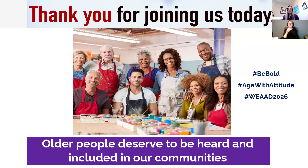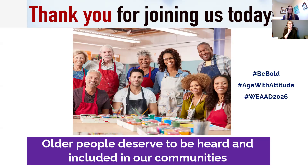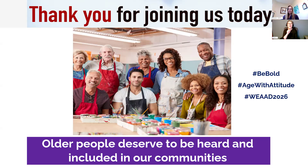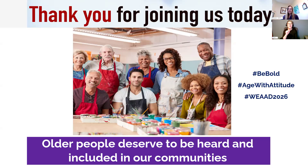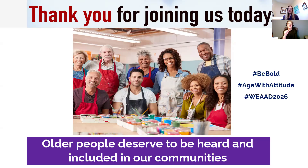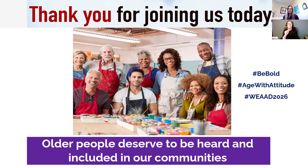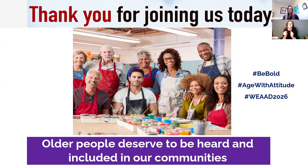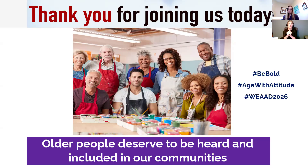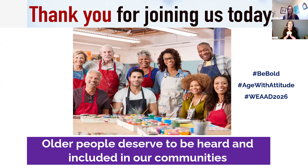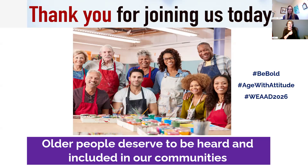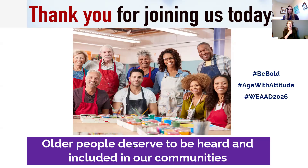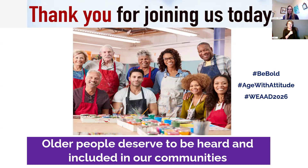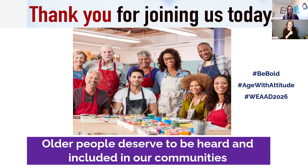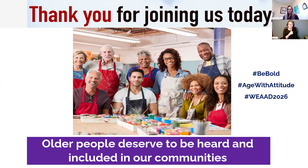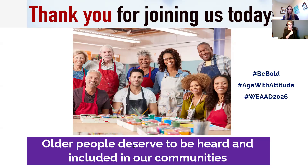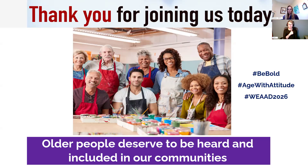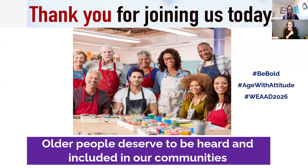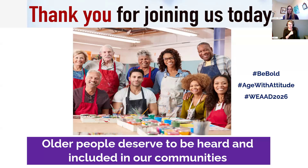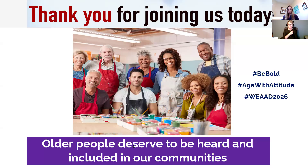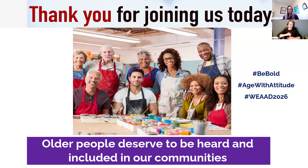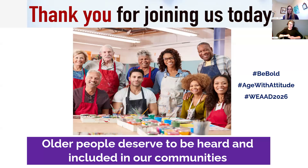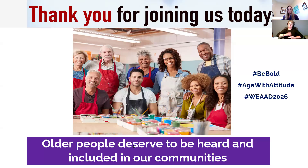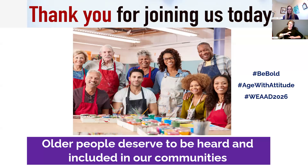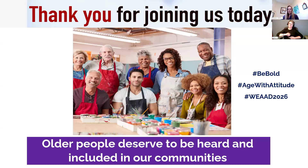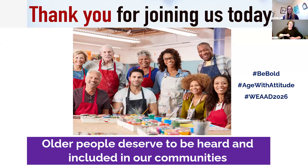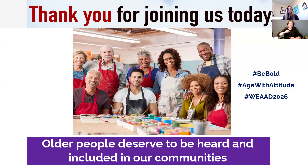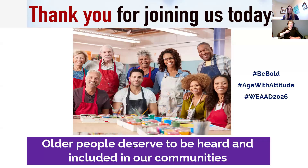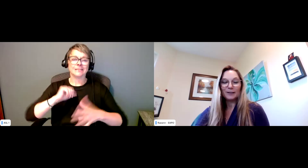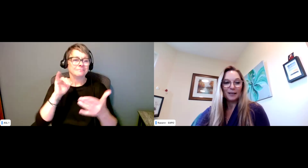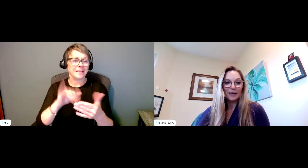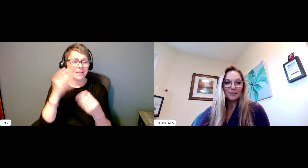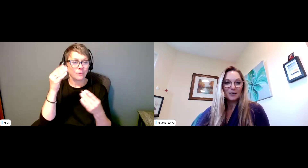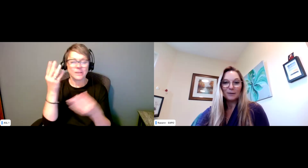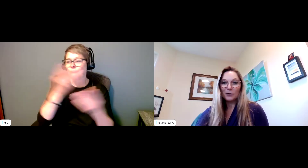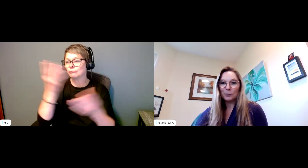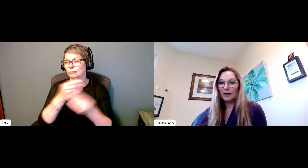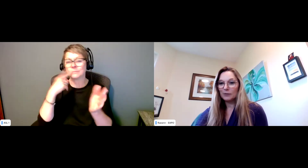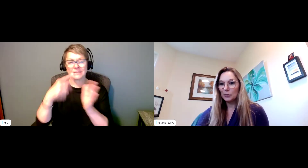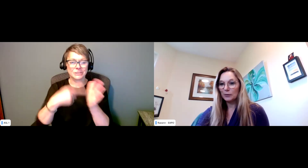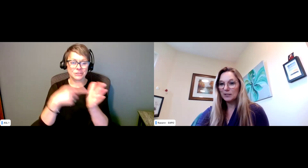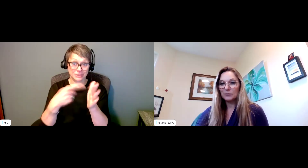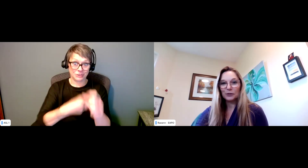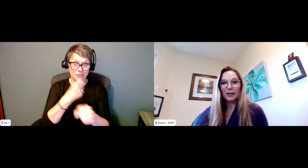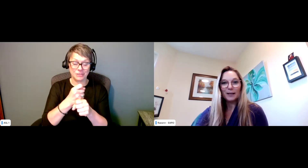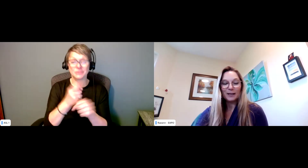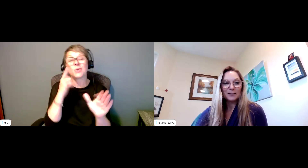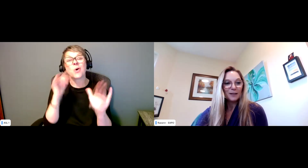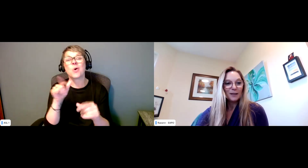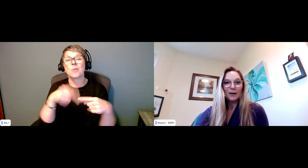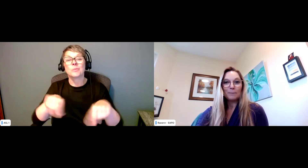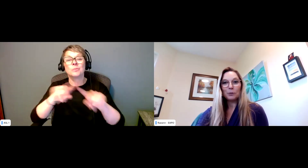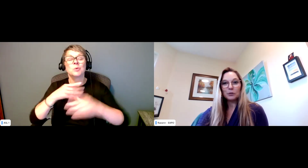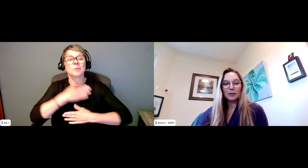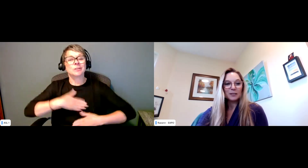attitude, and get the messaging out for this year. So thank you again, and hope you have enjoyed the rest of your day.